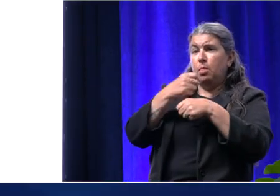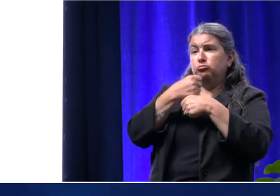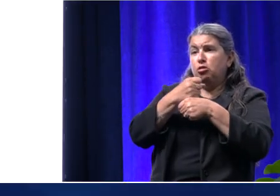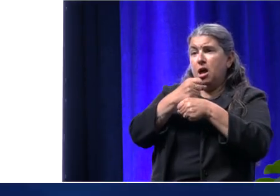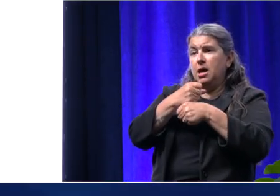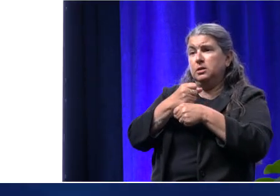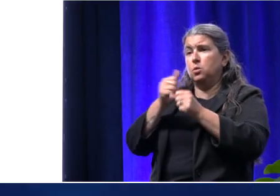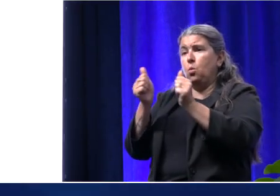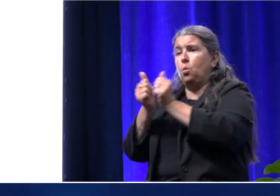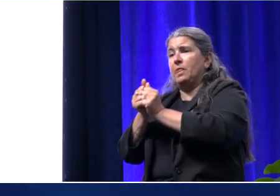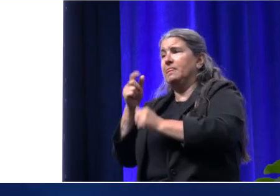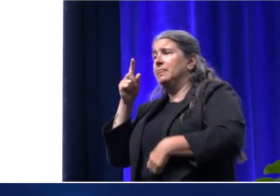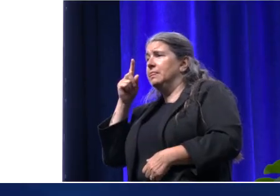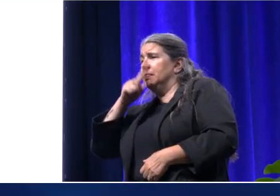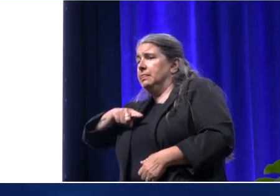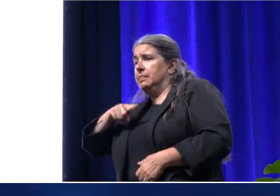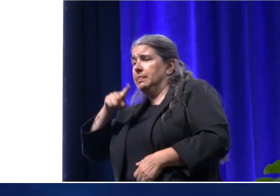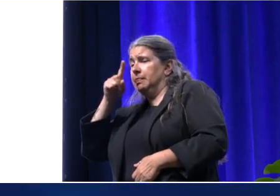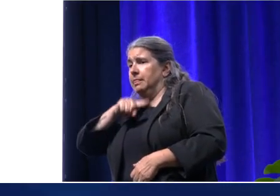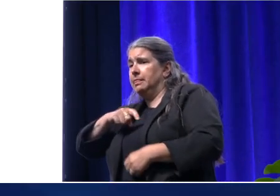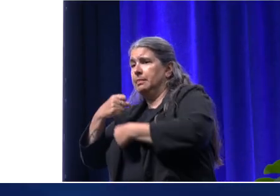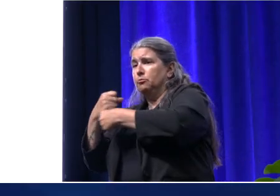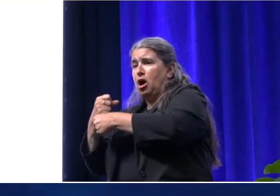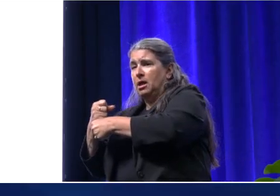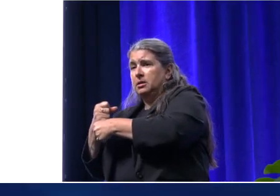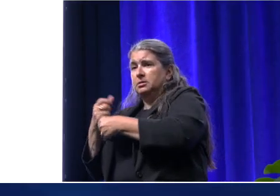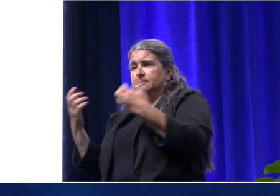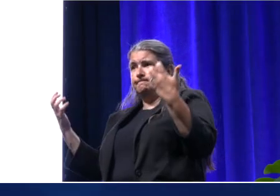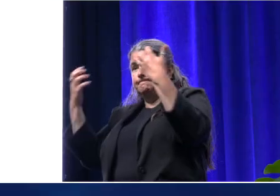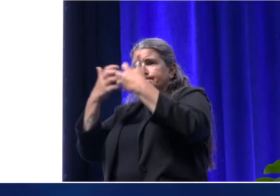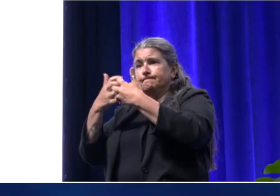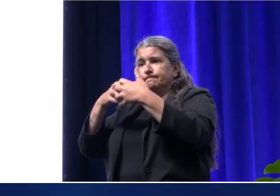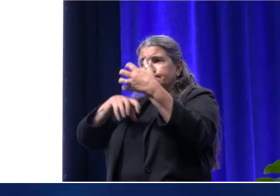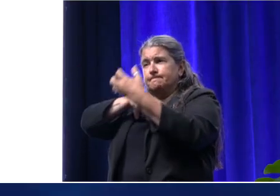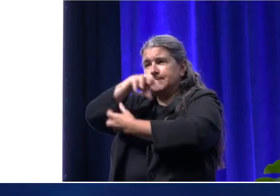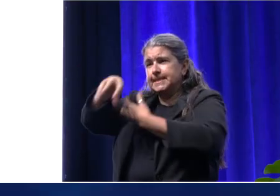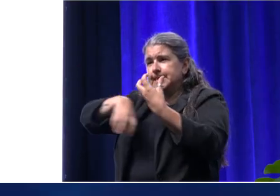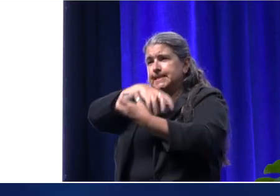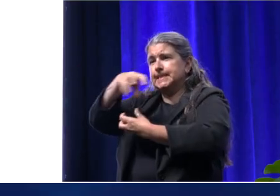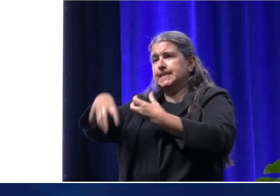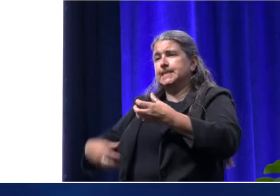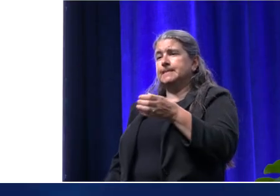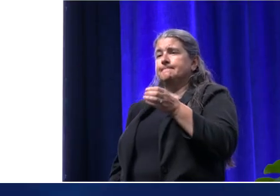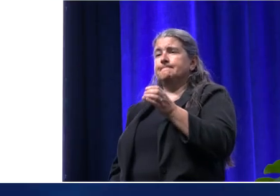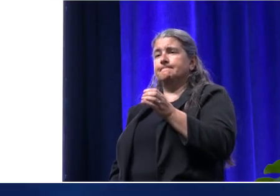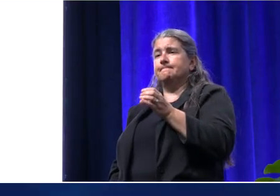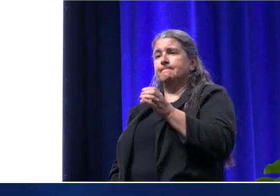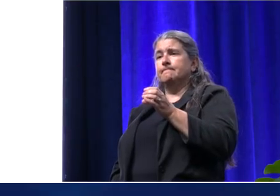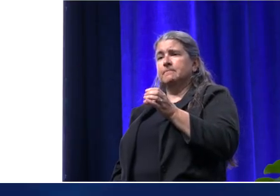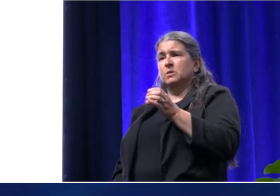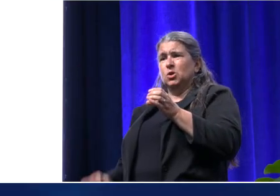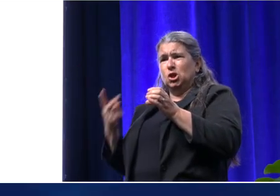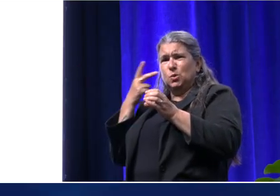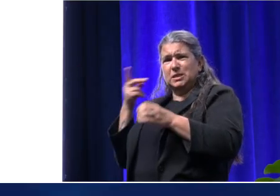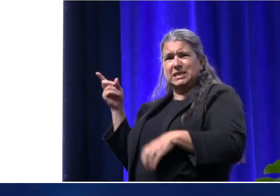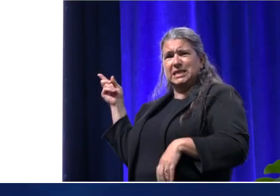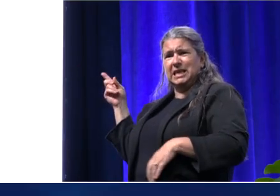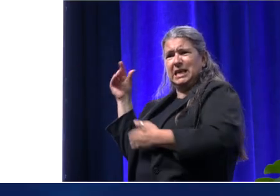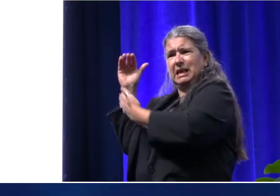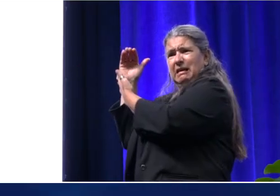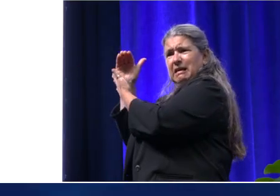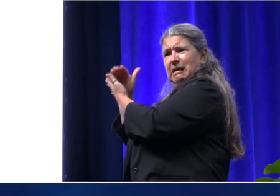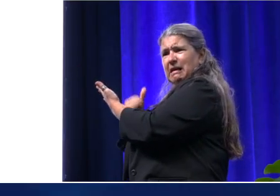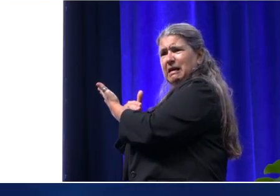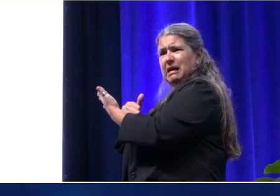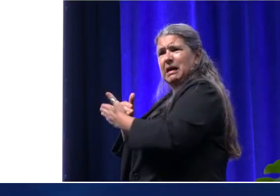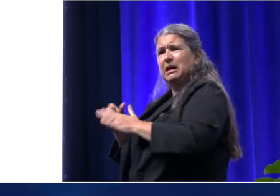and preservatives, kind of a very big mix of what is just, you look at that bottle and you're like, okay, 0 sugar,